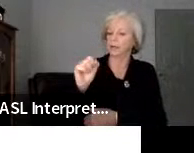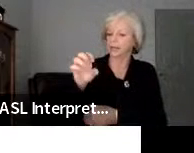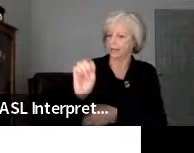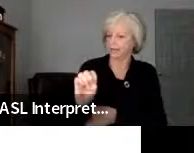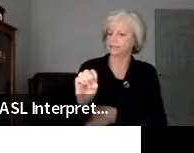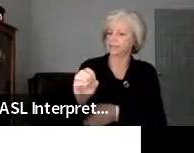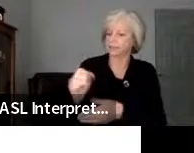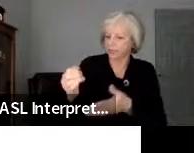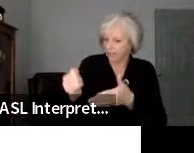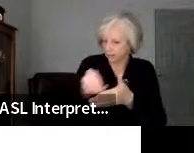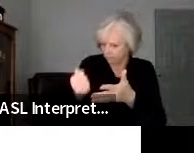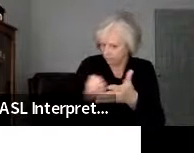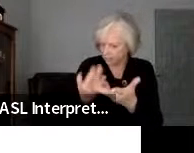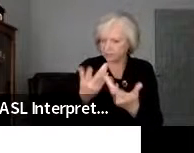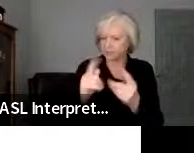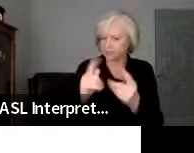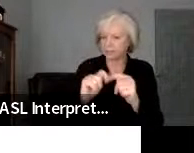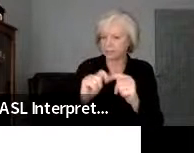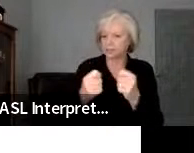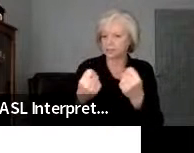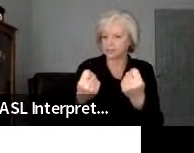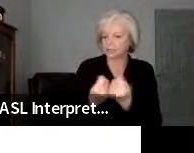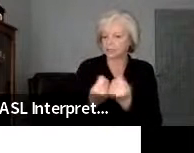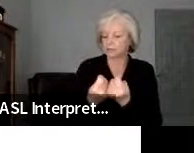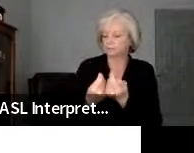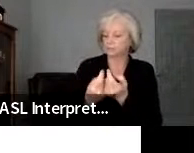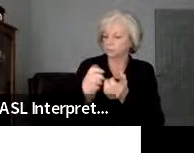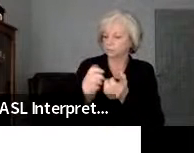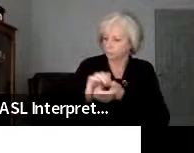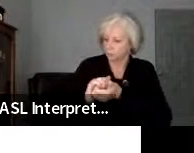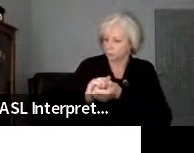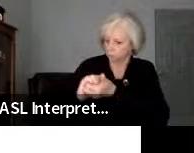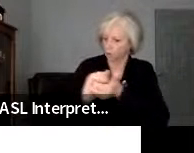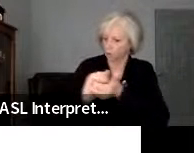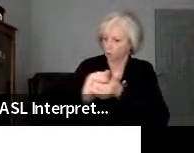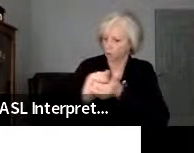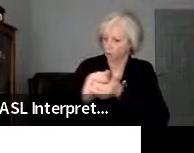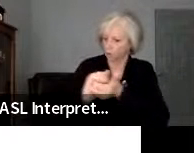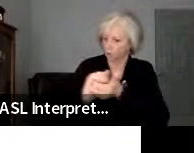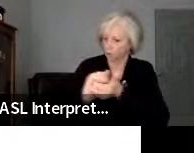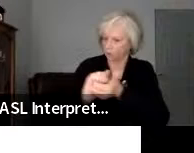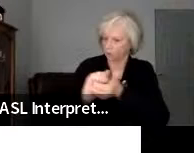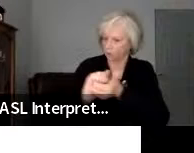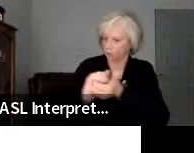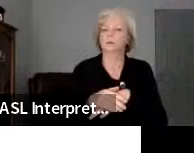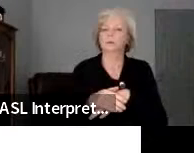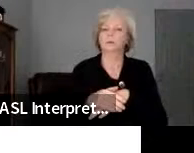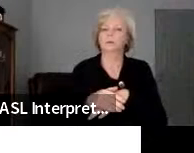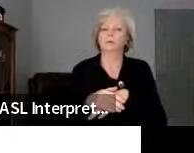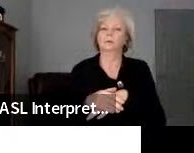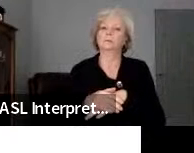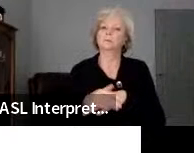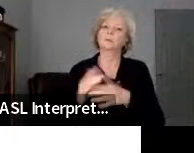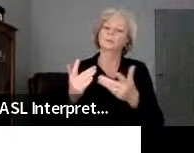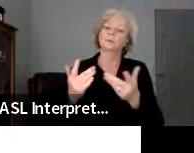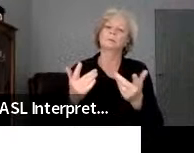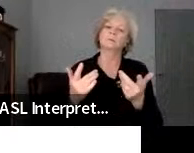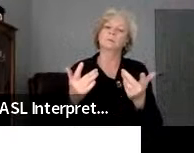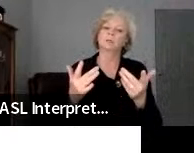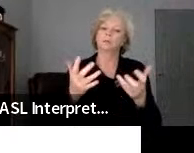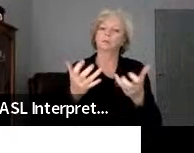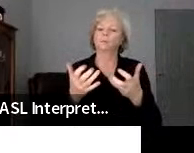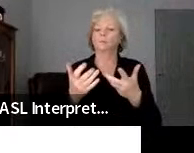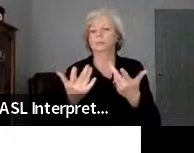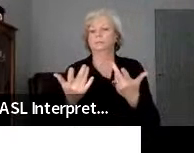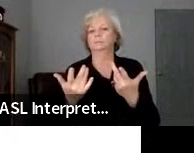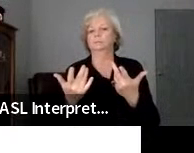very closely with our outbreak team. So that's some indication of moving towards back to our normal operations, but it'll take